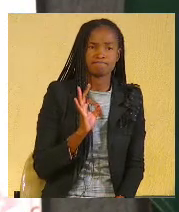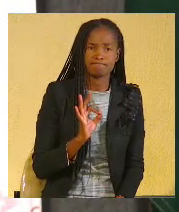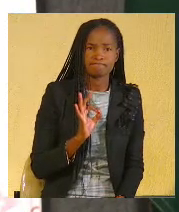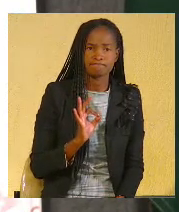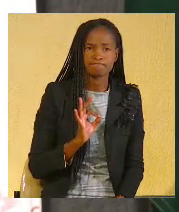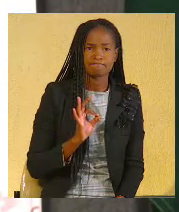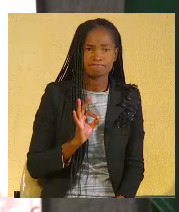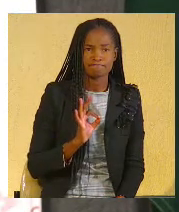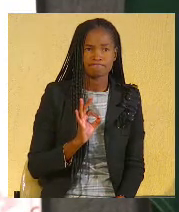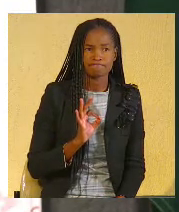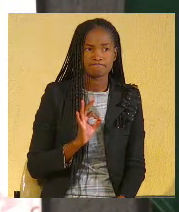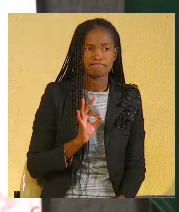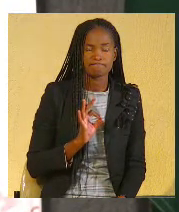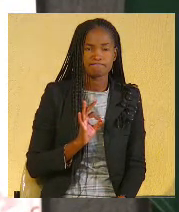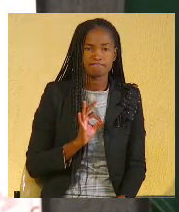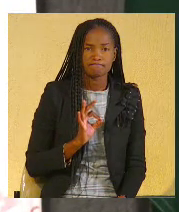Of course,